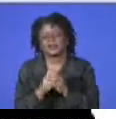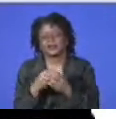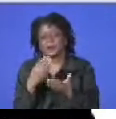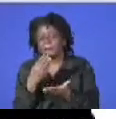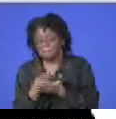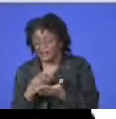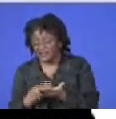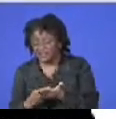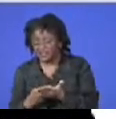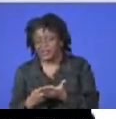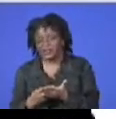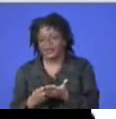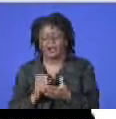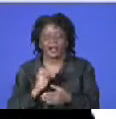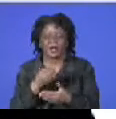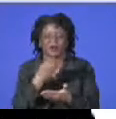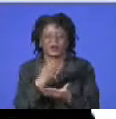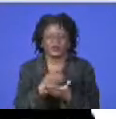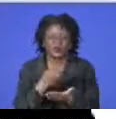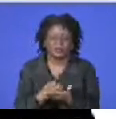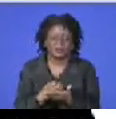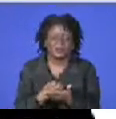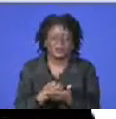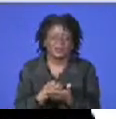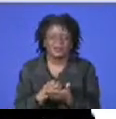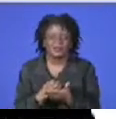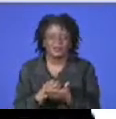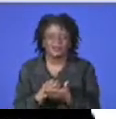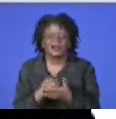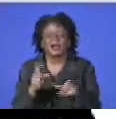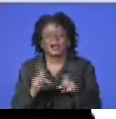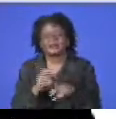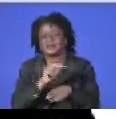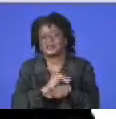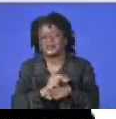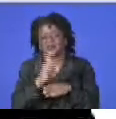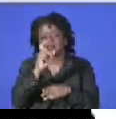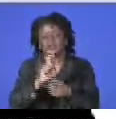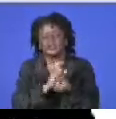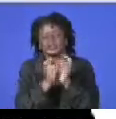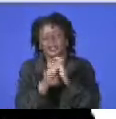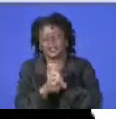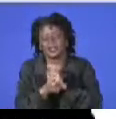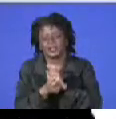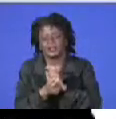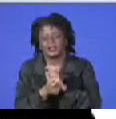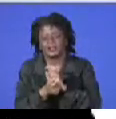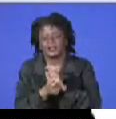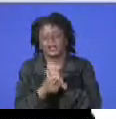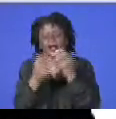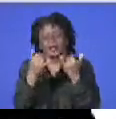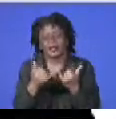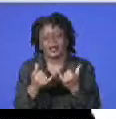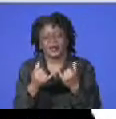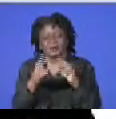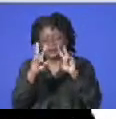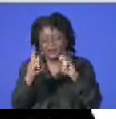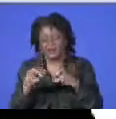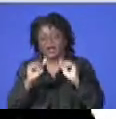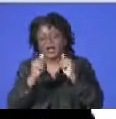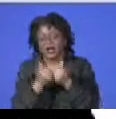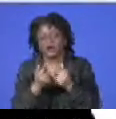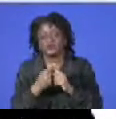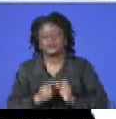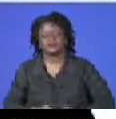budgeting, our economy as a nation, has shifted where I must now evaluate how to survive during this period